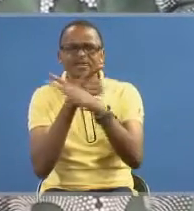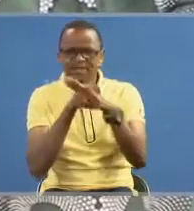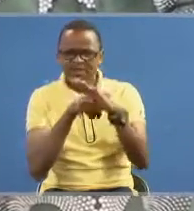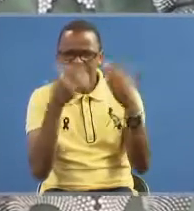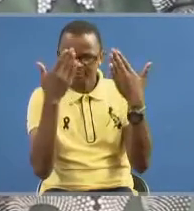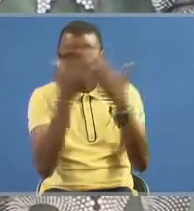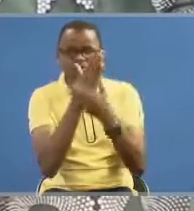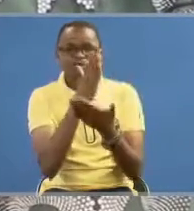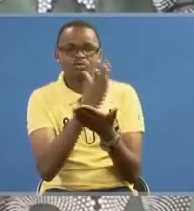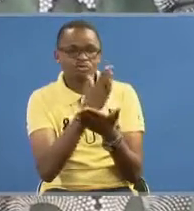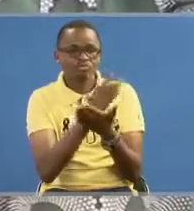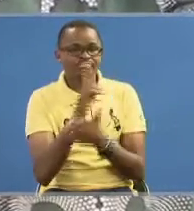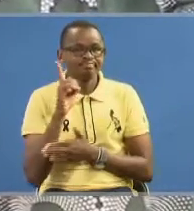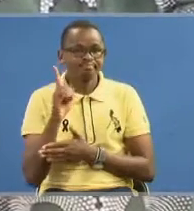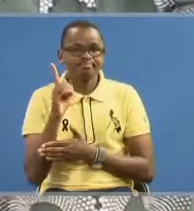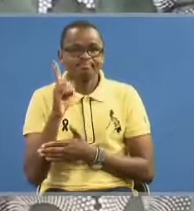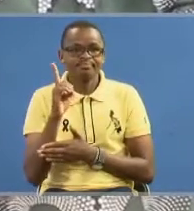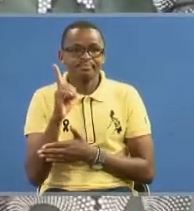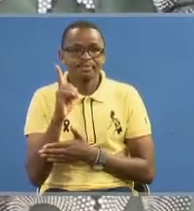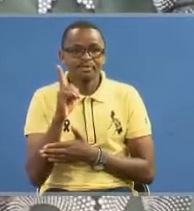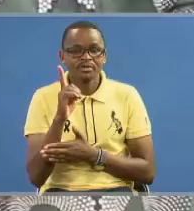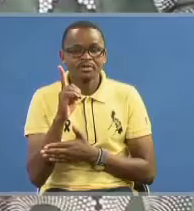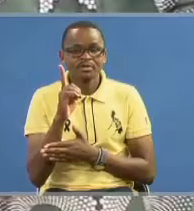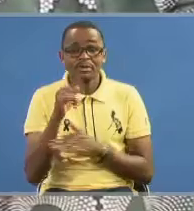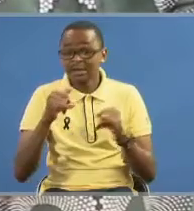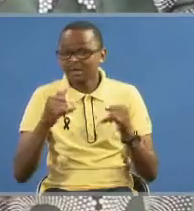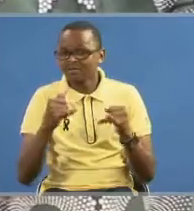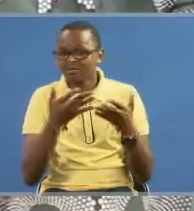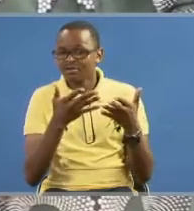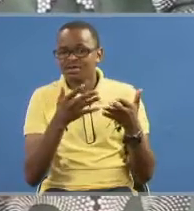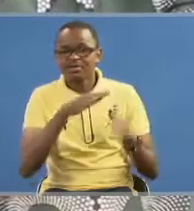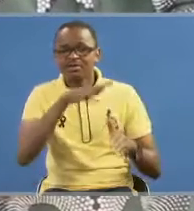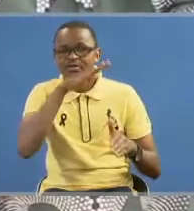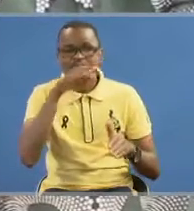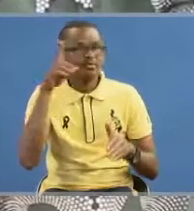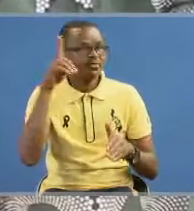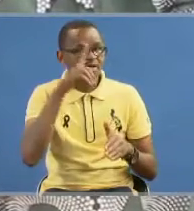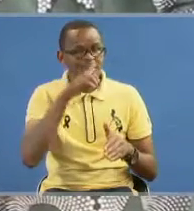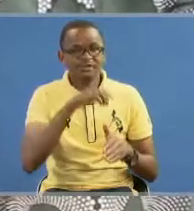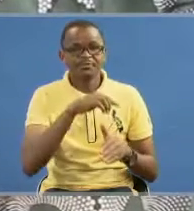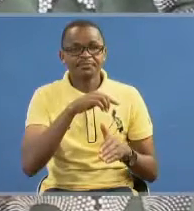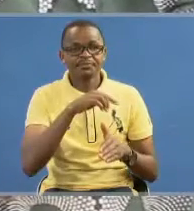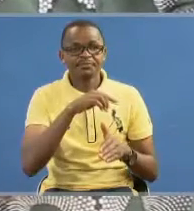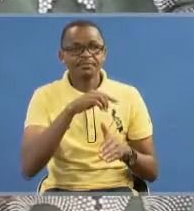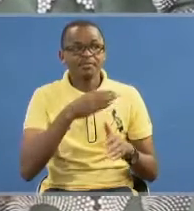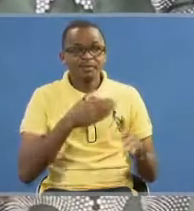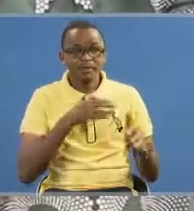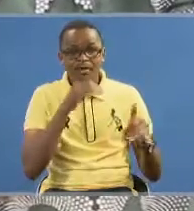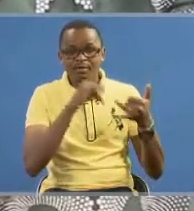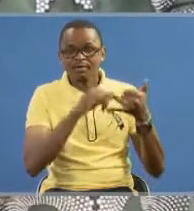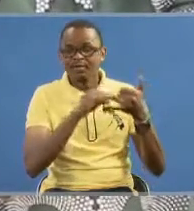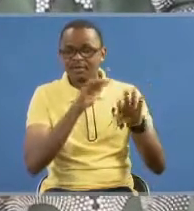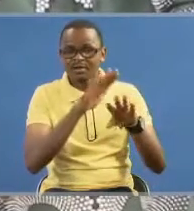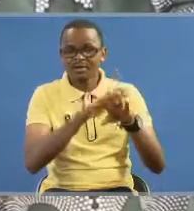nikapata kweli napata news zingine yeye hayuko tena. Mume wangu amekuwa